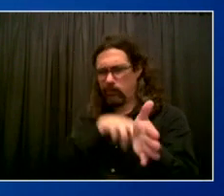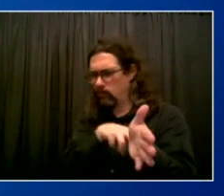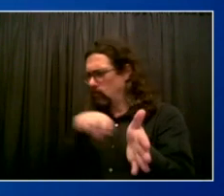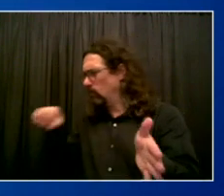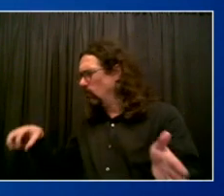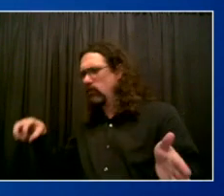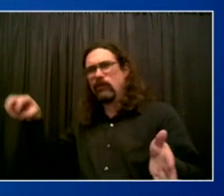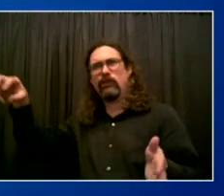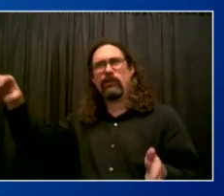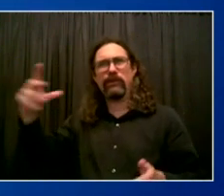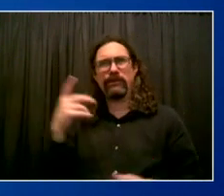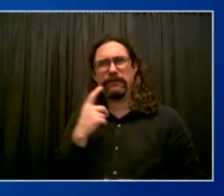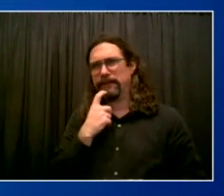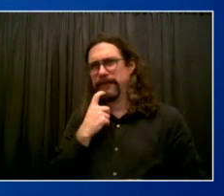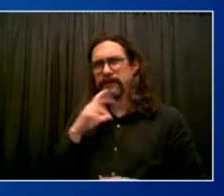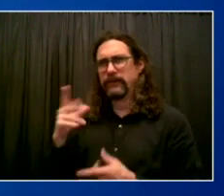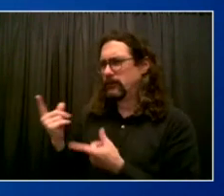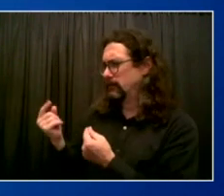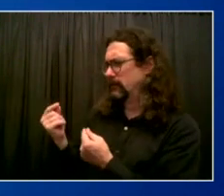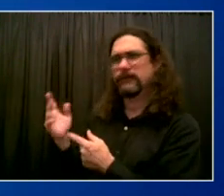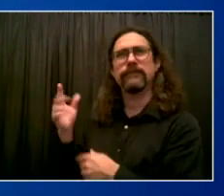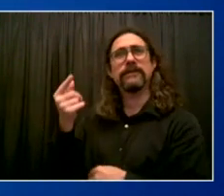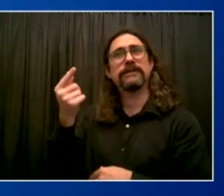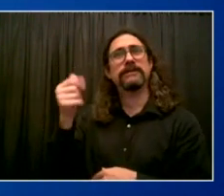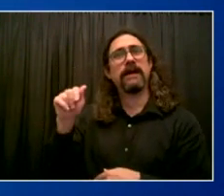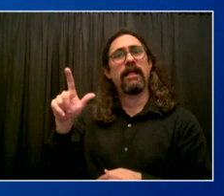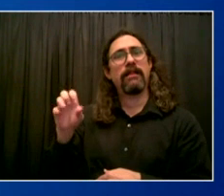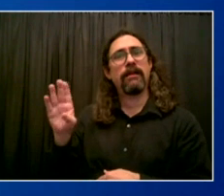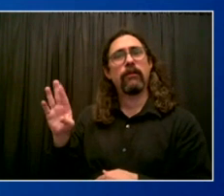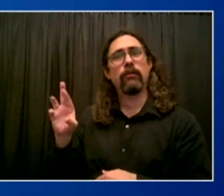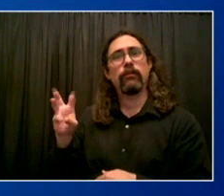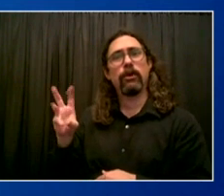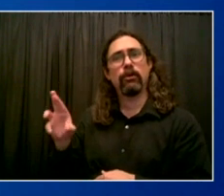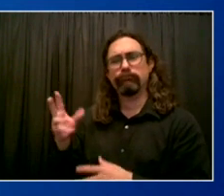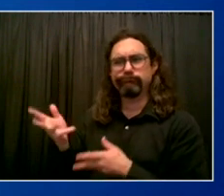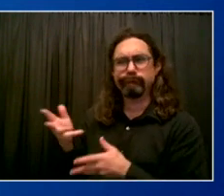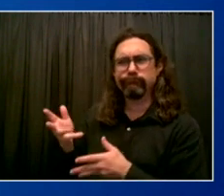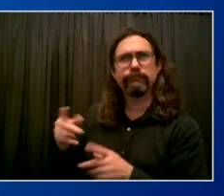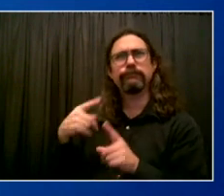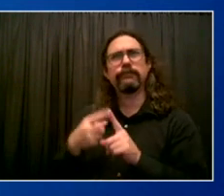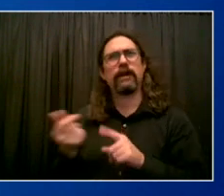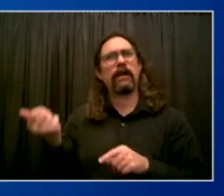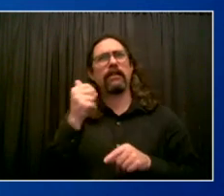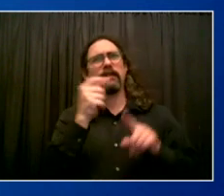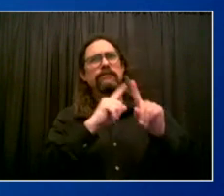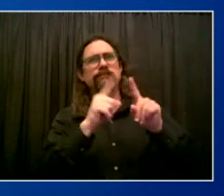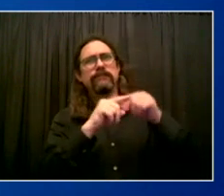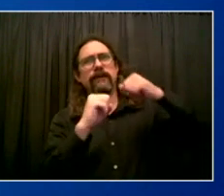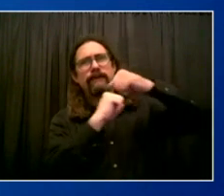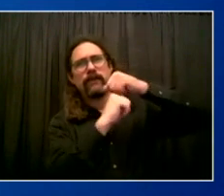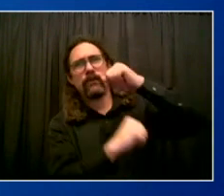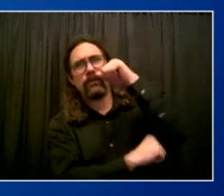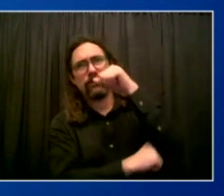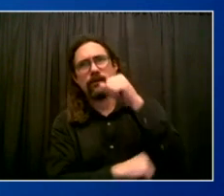Sabathia Kitchen Foundation, Major League Baseball, Cal Ripken, so many partners put together their resources